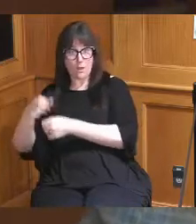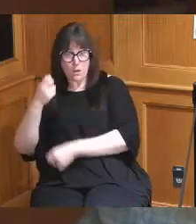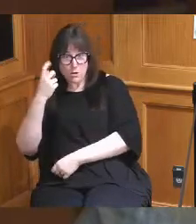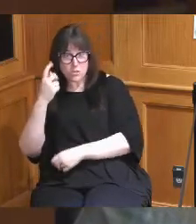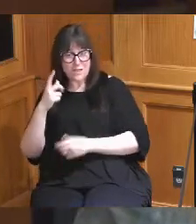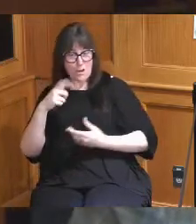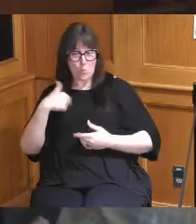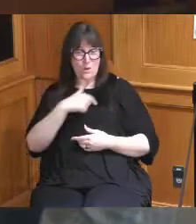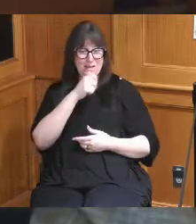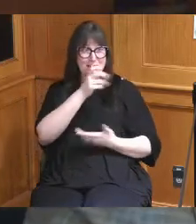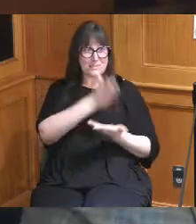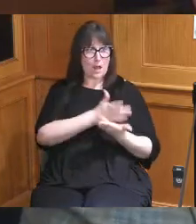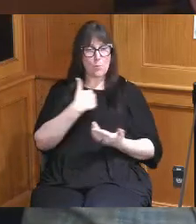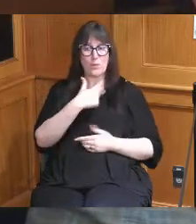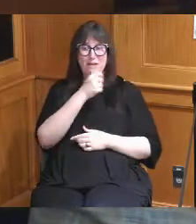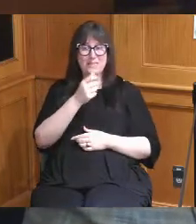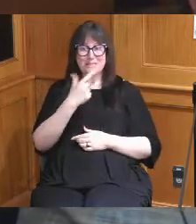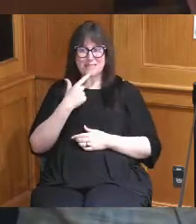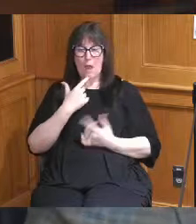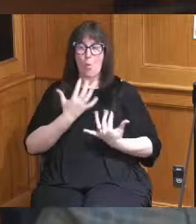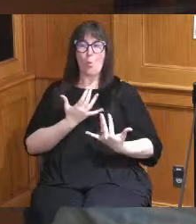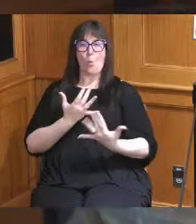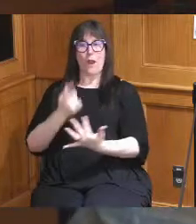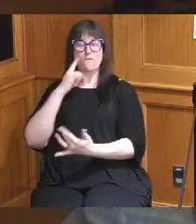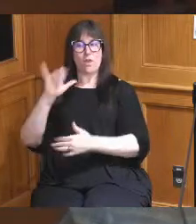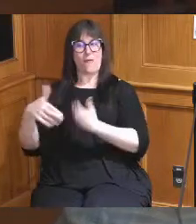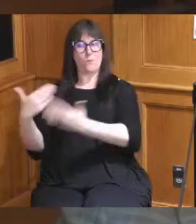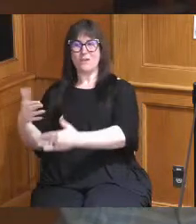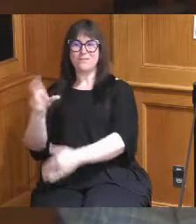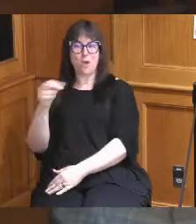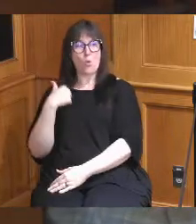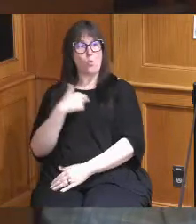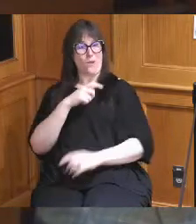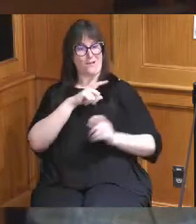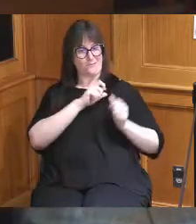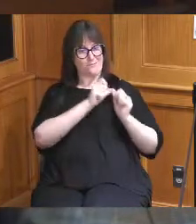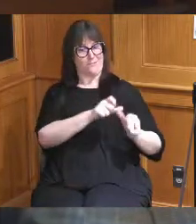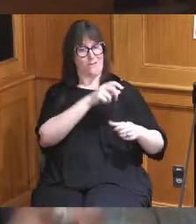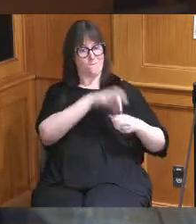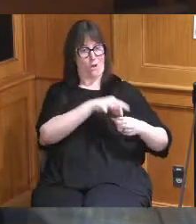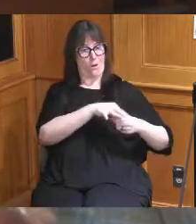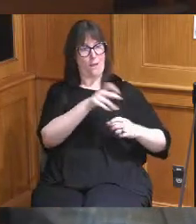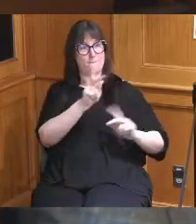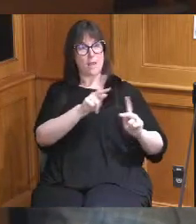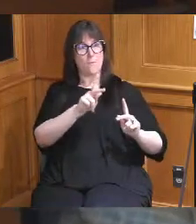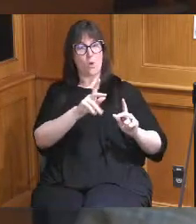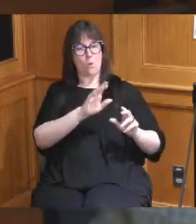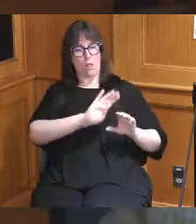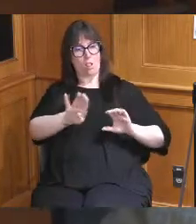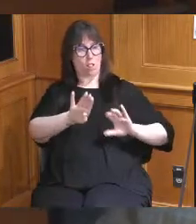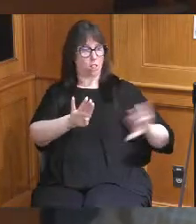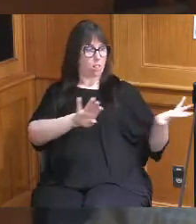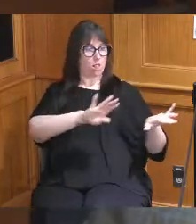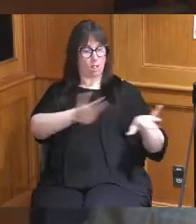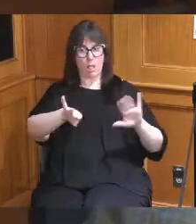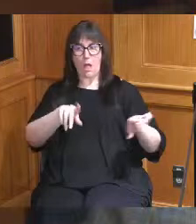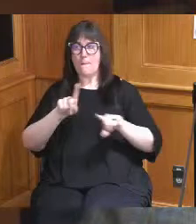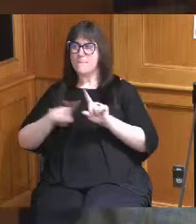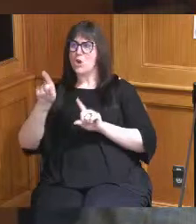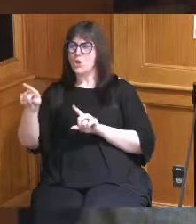didn't stop. We didn't say we got to wait for the process before we keep voting. So people were X'd out, but you kept